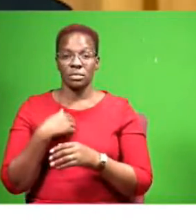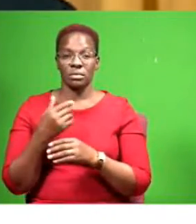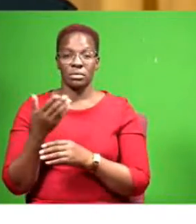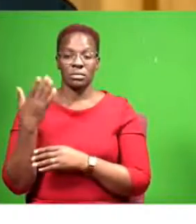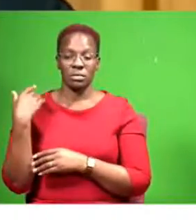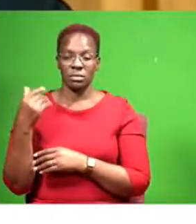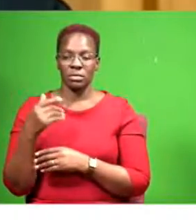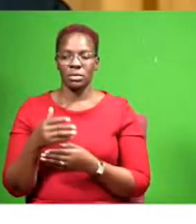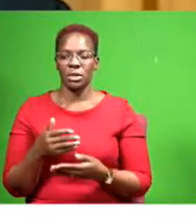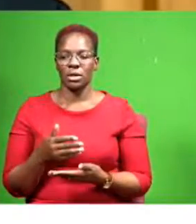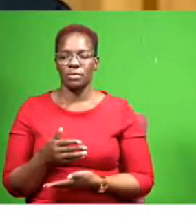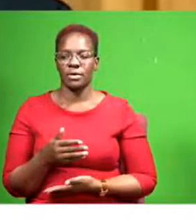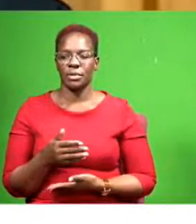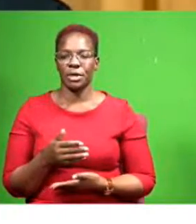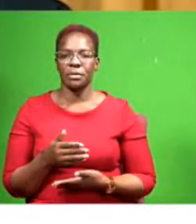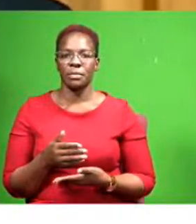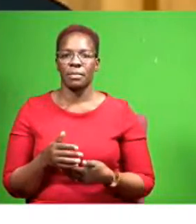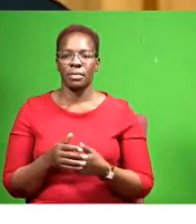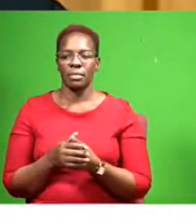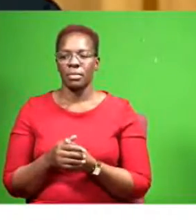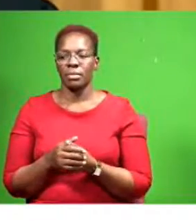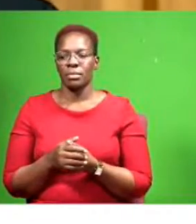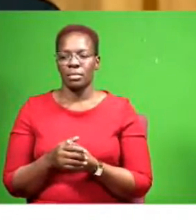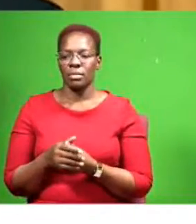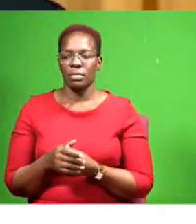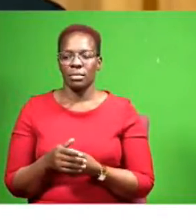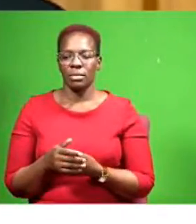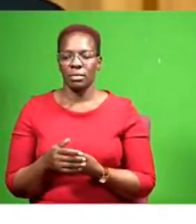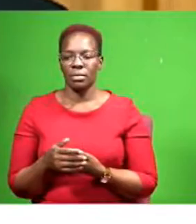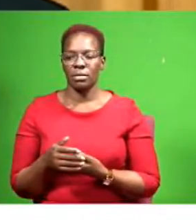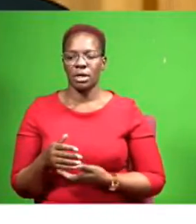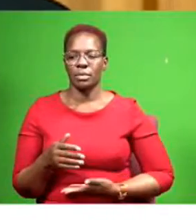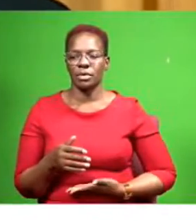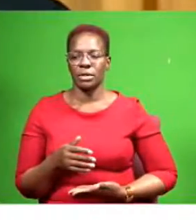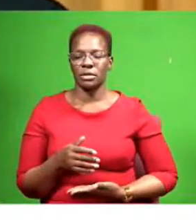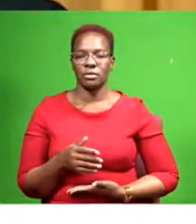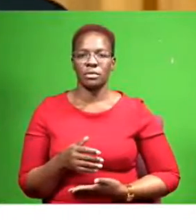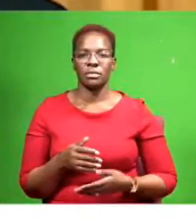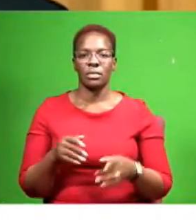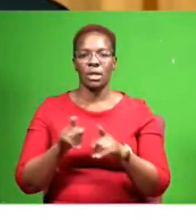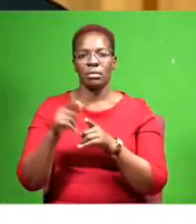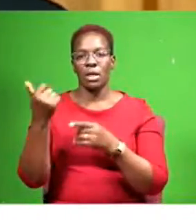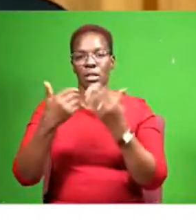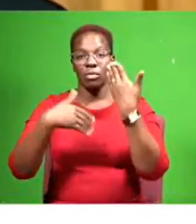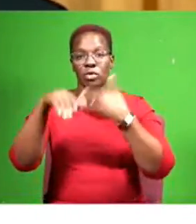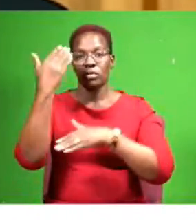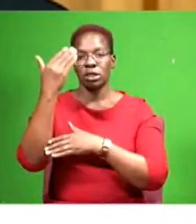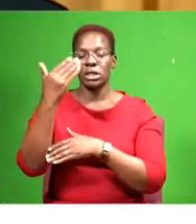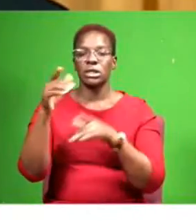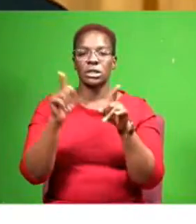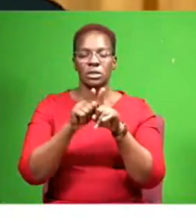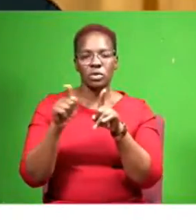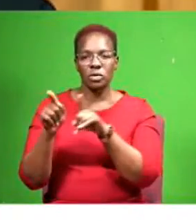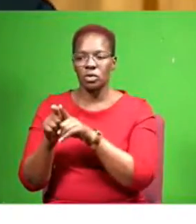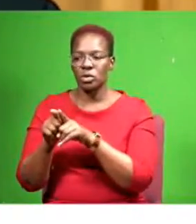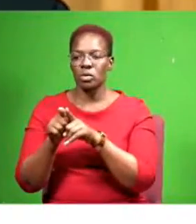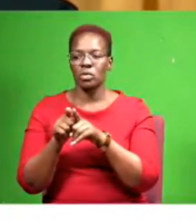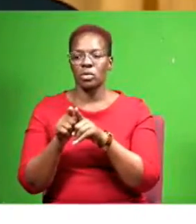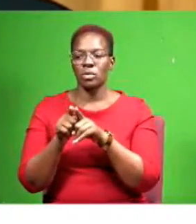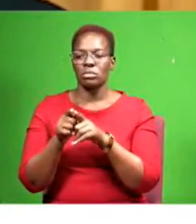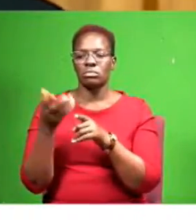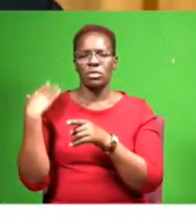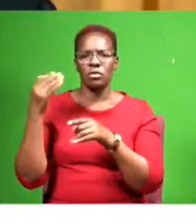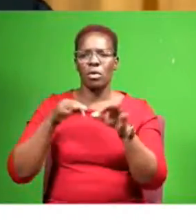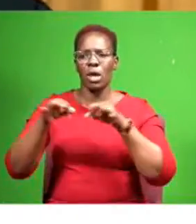Rosnai, Professor Beatrice Conrad, Professor Ben Nobweze, and also the way it was explained in